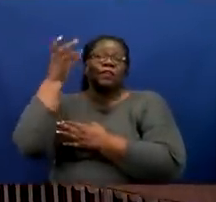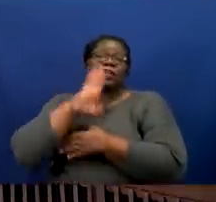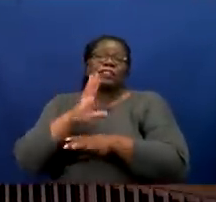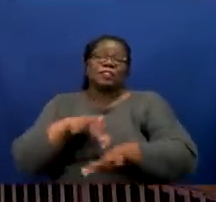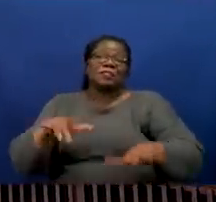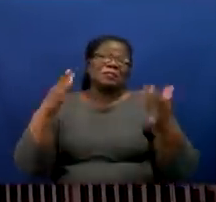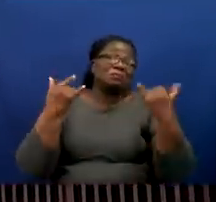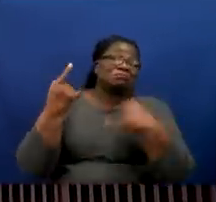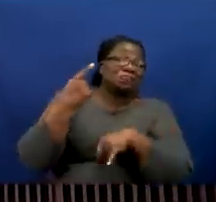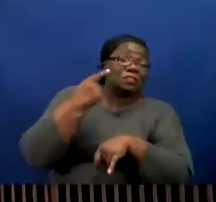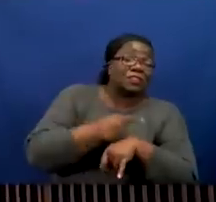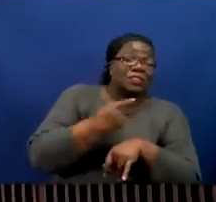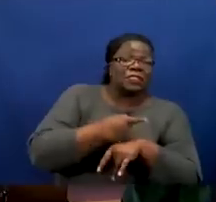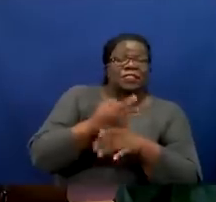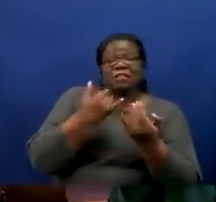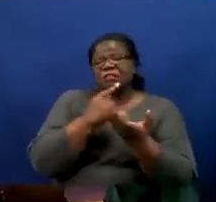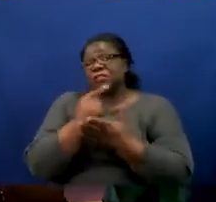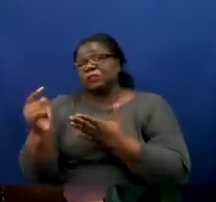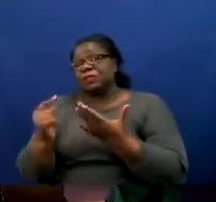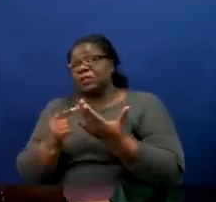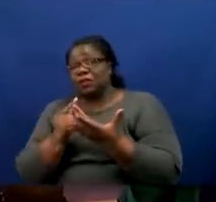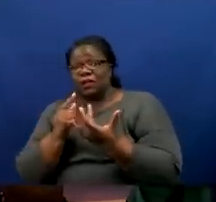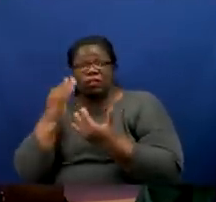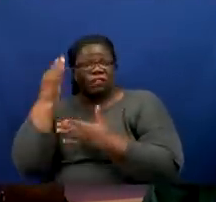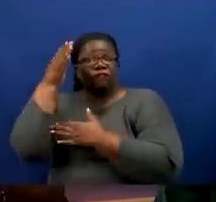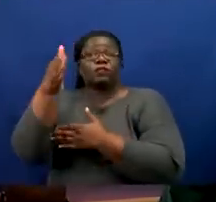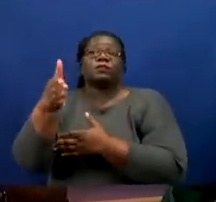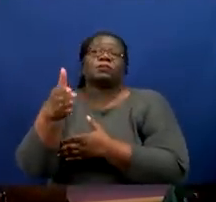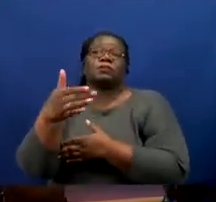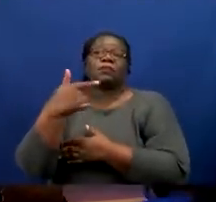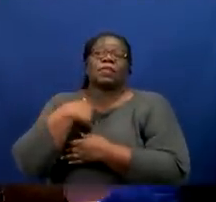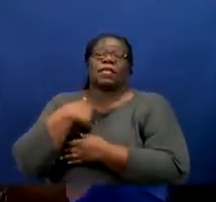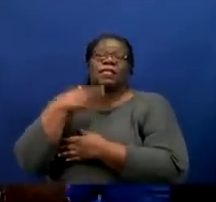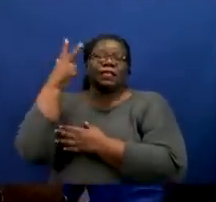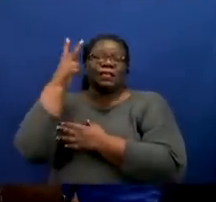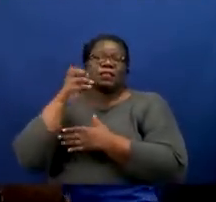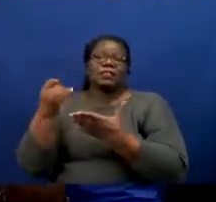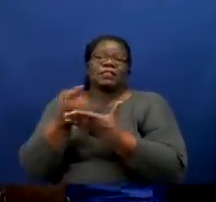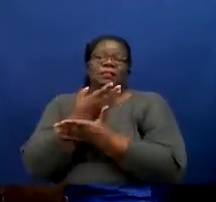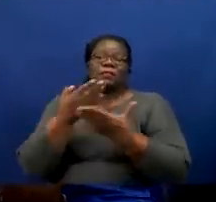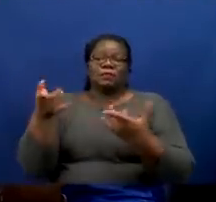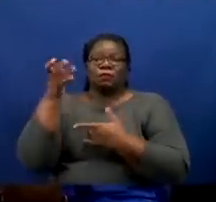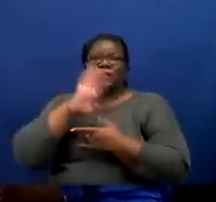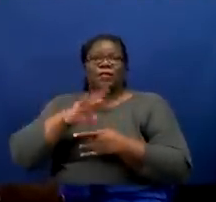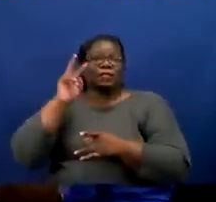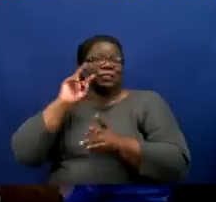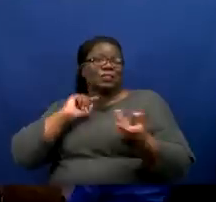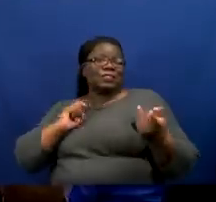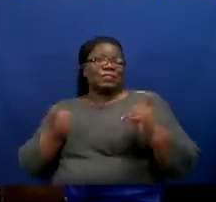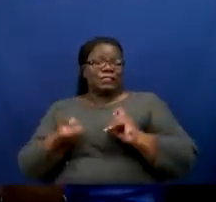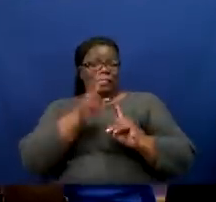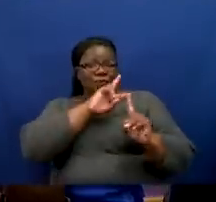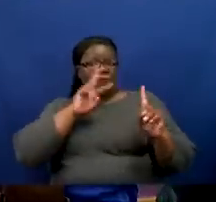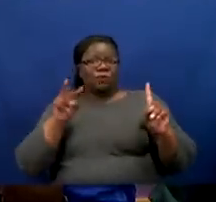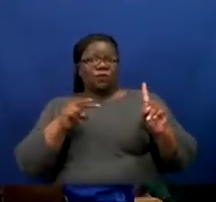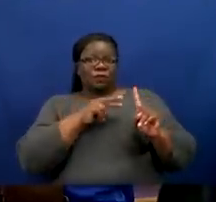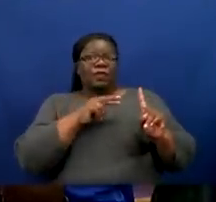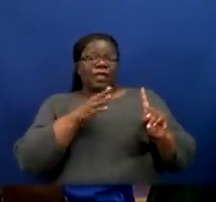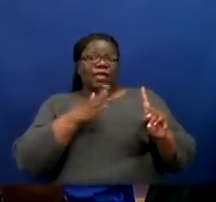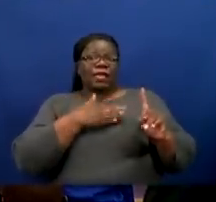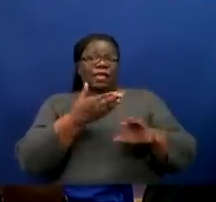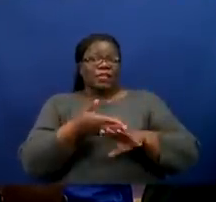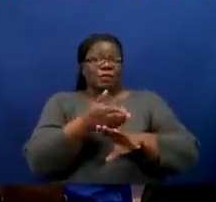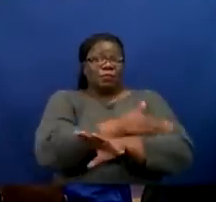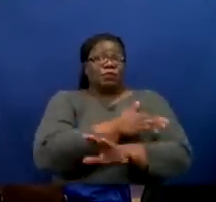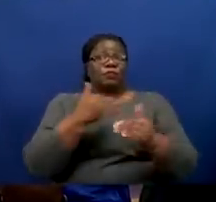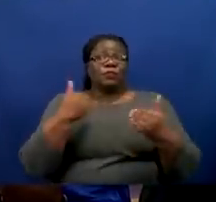or next week or next year. I need to hear something from God that's going to shift my perspective, shift my mindset, and make me a better